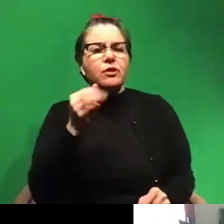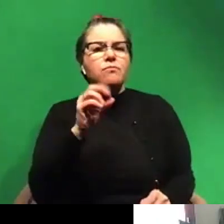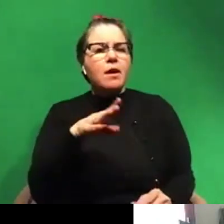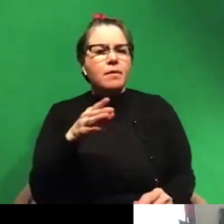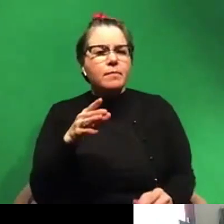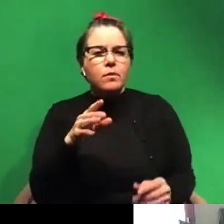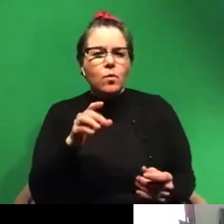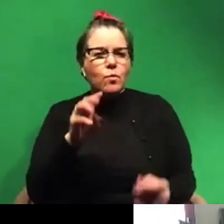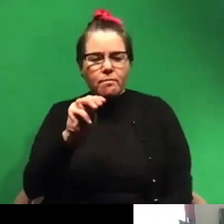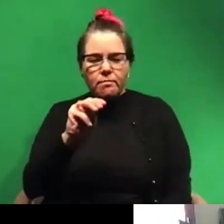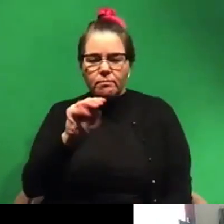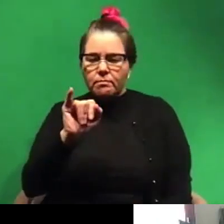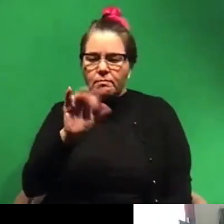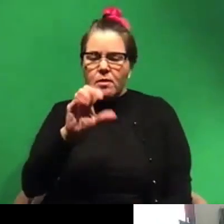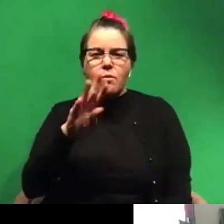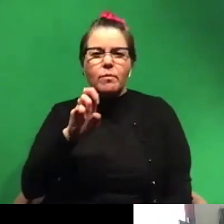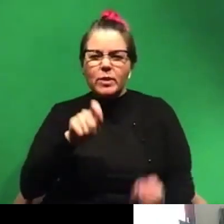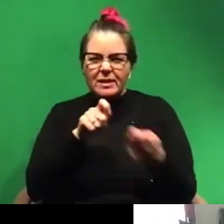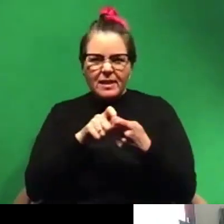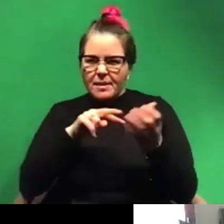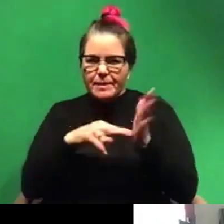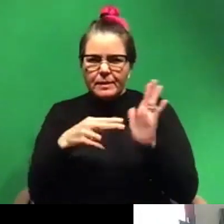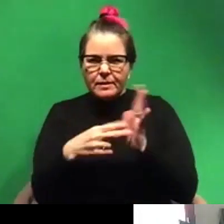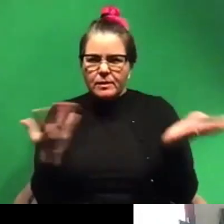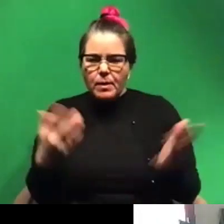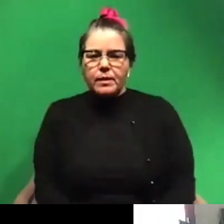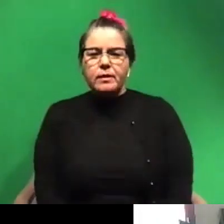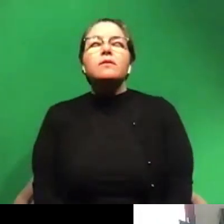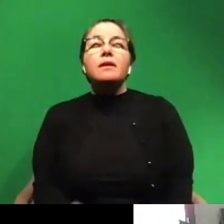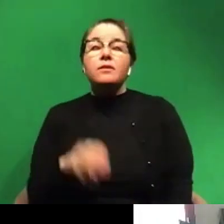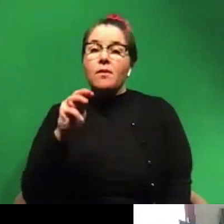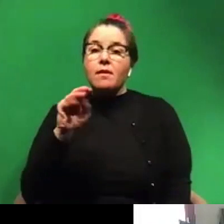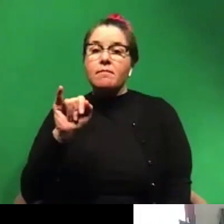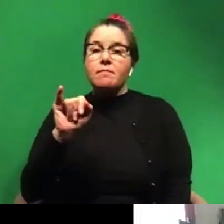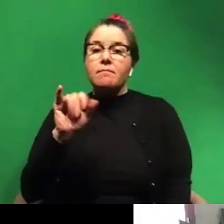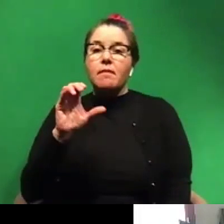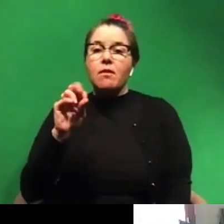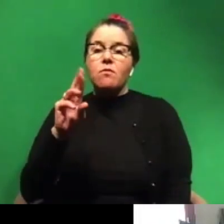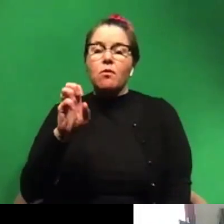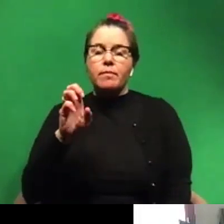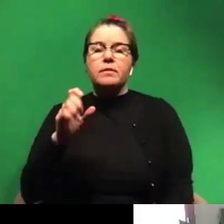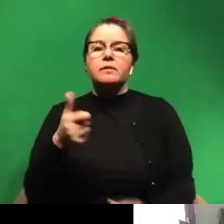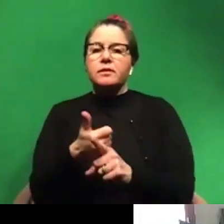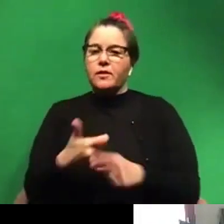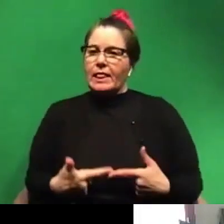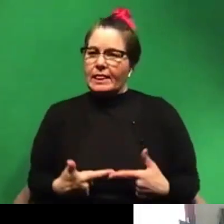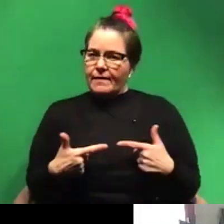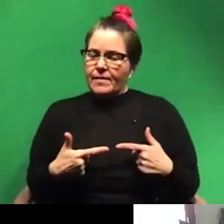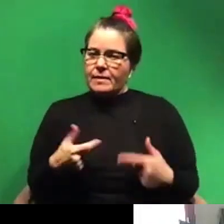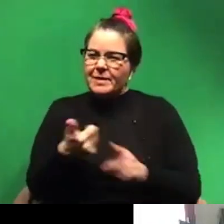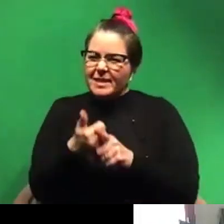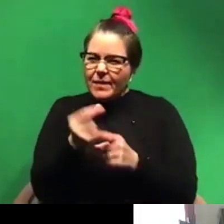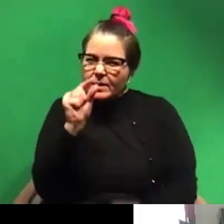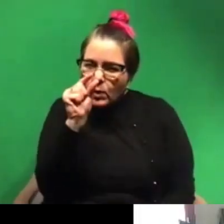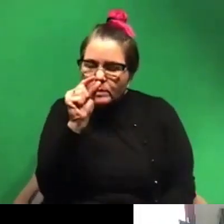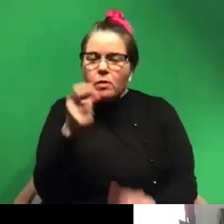a microbe is? A microbe is something that's living that's so small that you need a